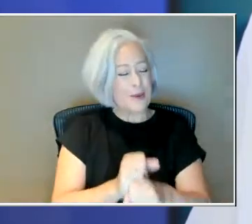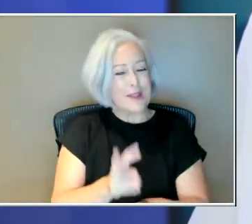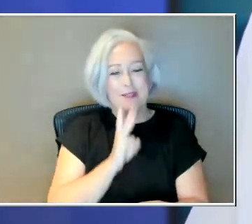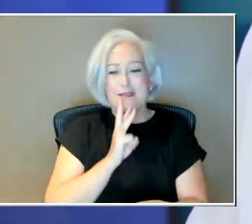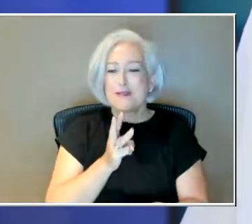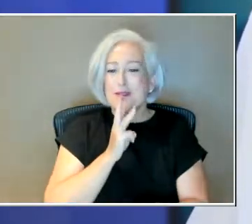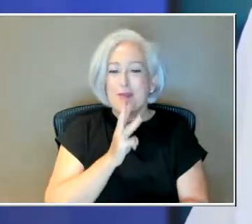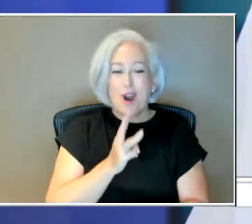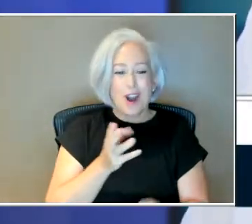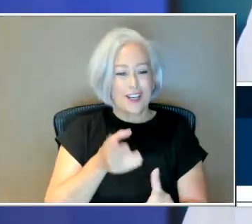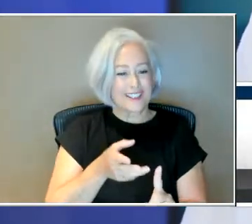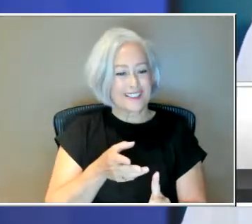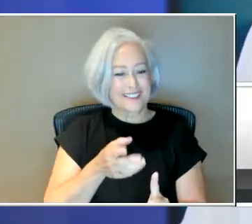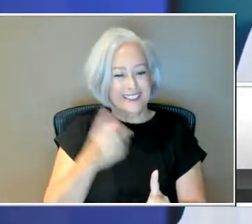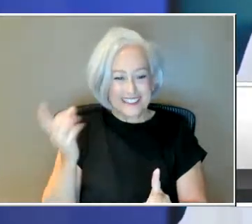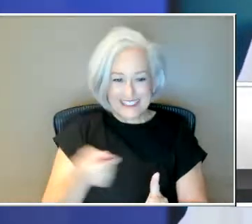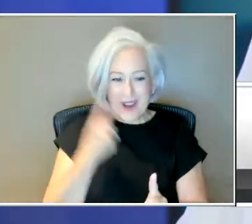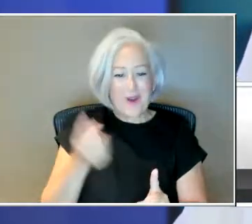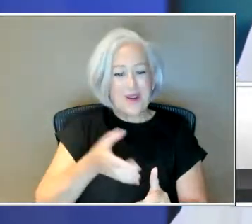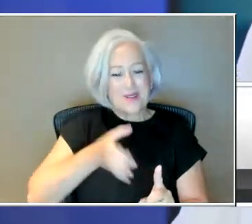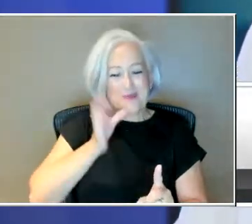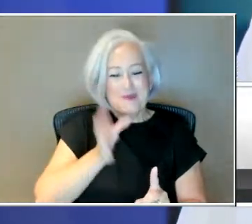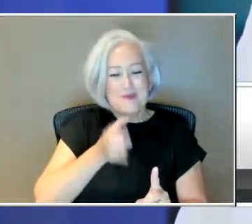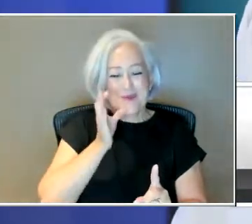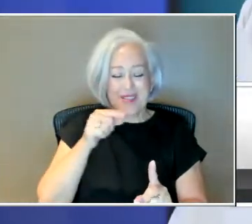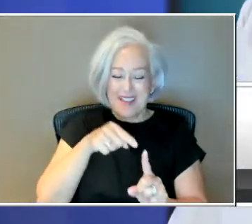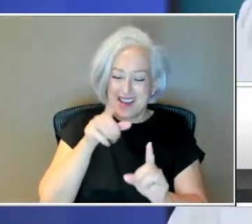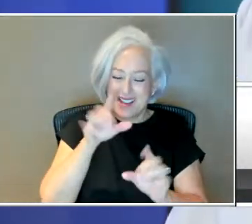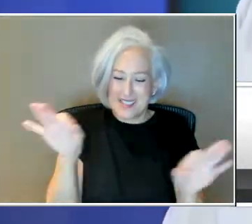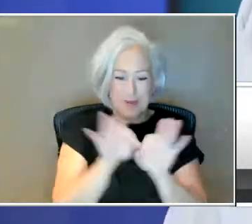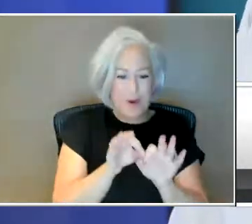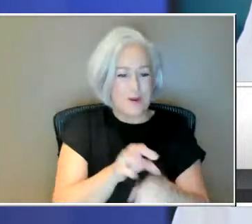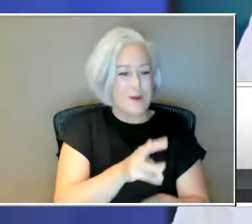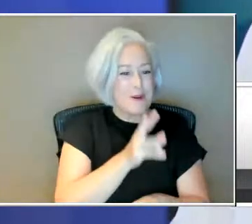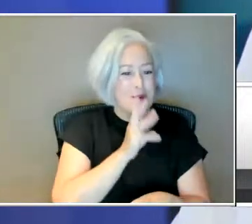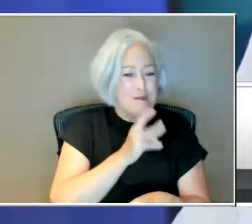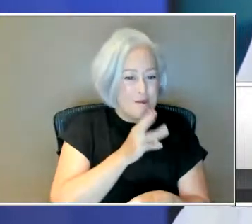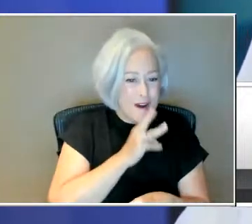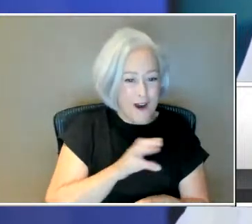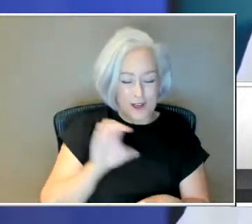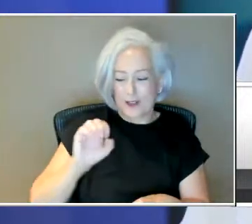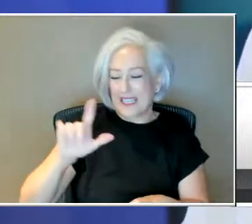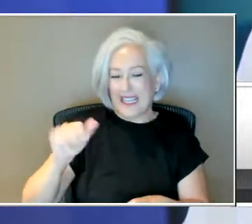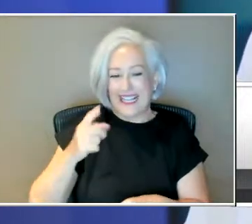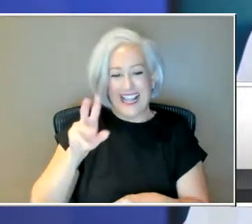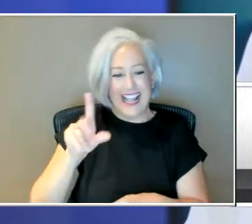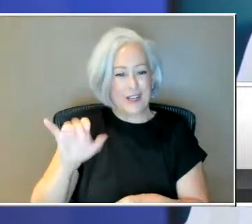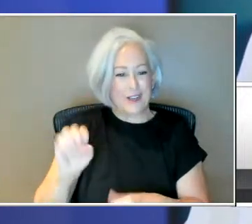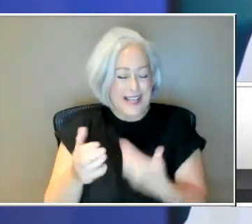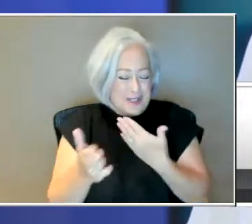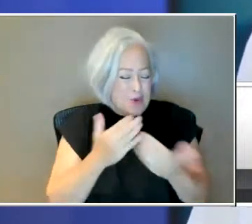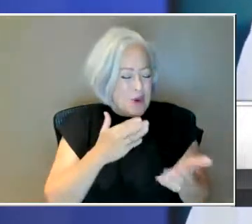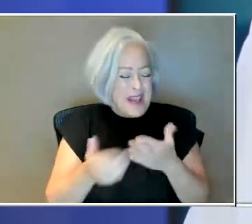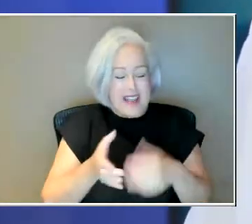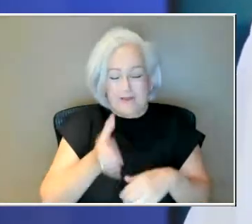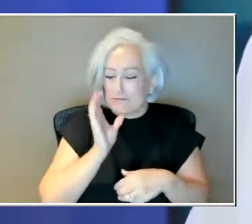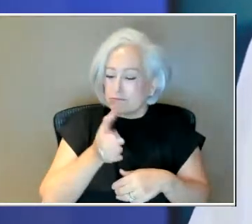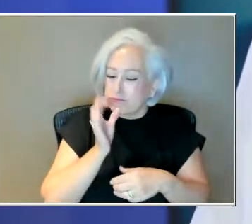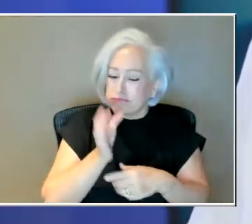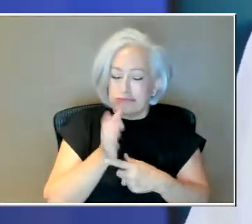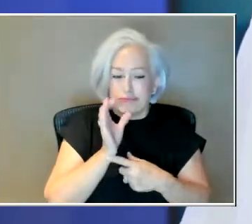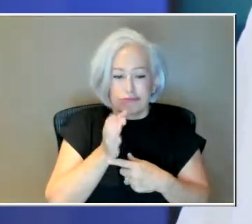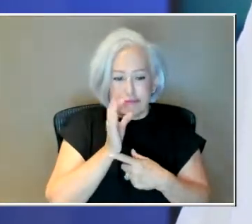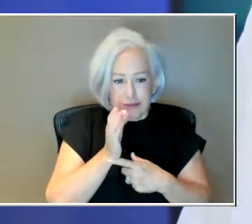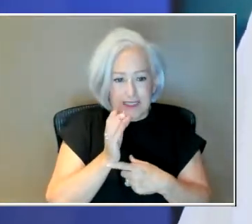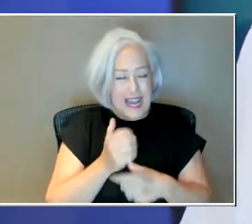the hydration is the key here, whether it's water or electrolytes or whatever it is, right? I love what everyone's saying, right?